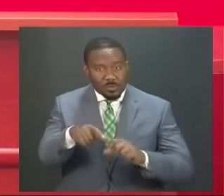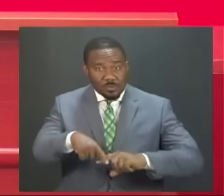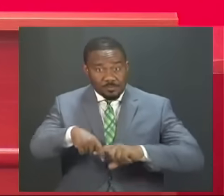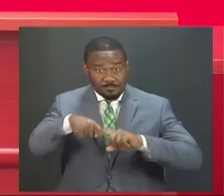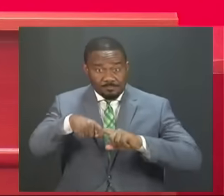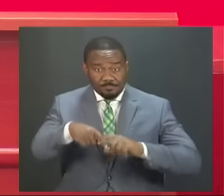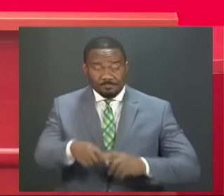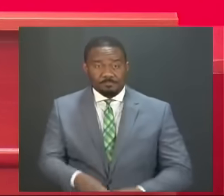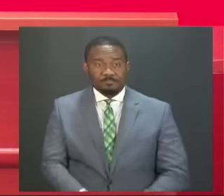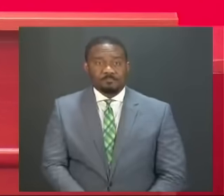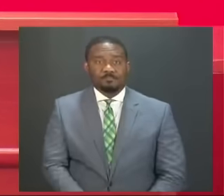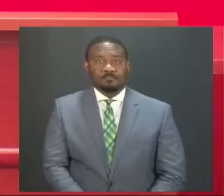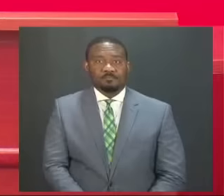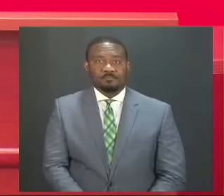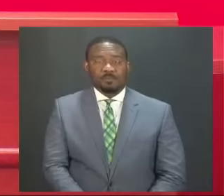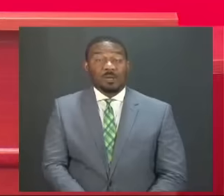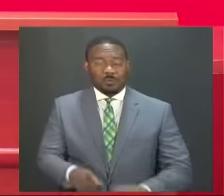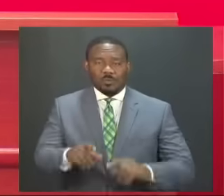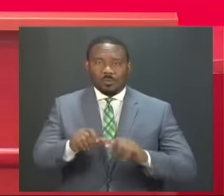But let me see.